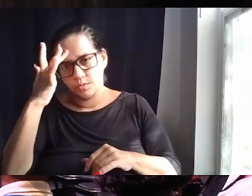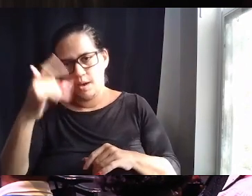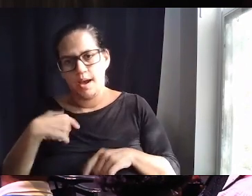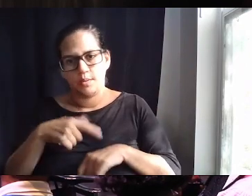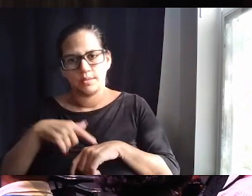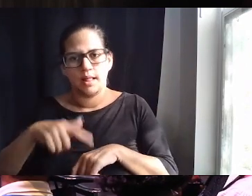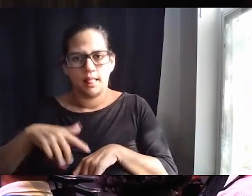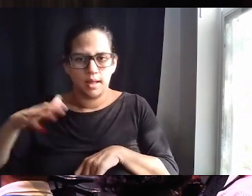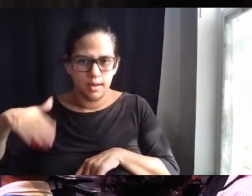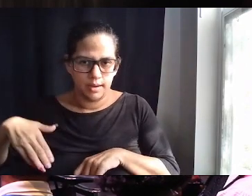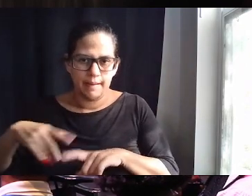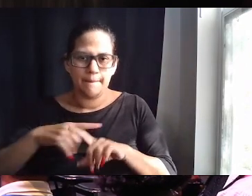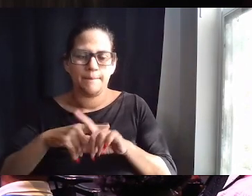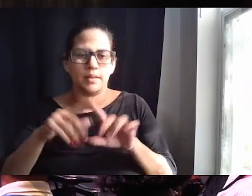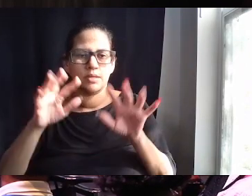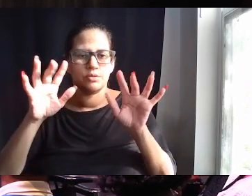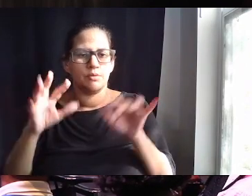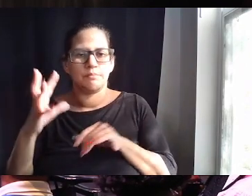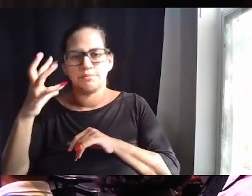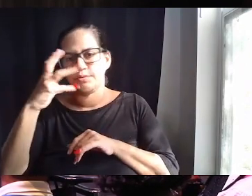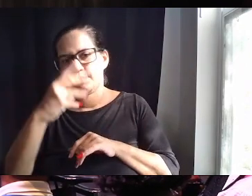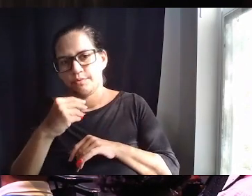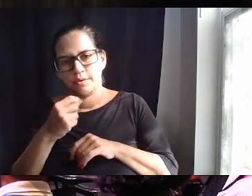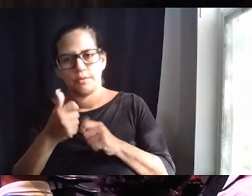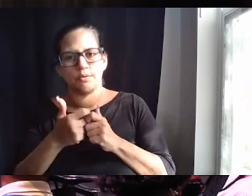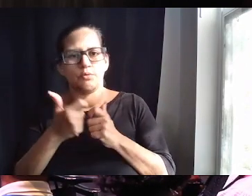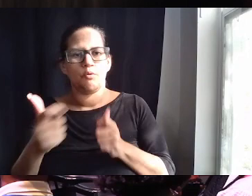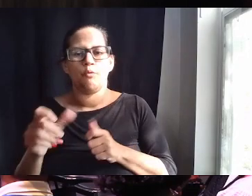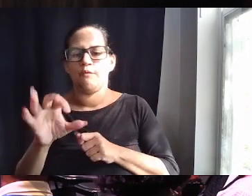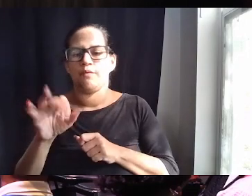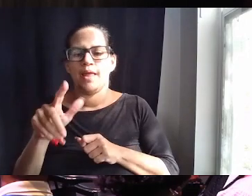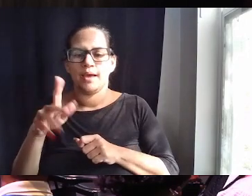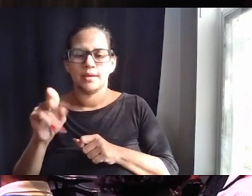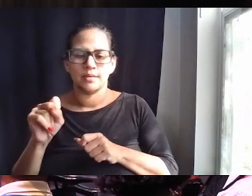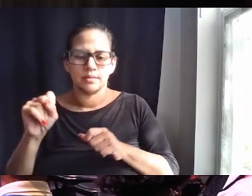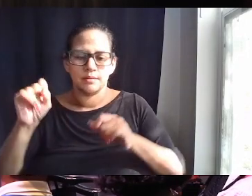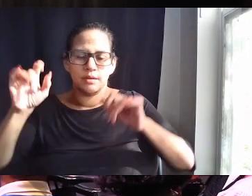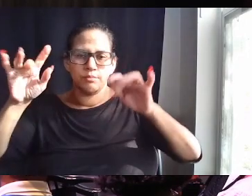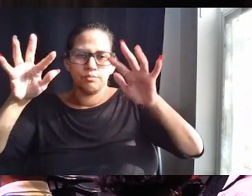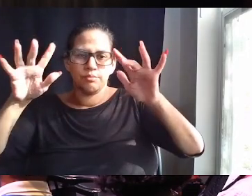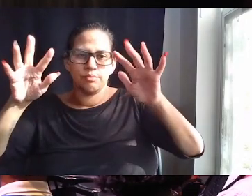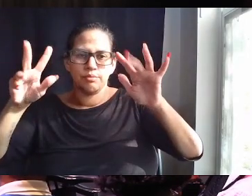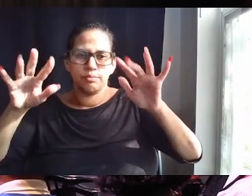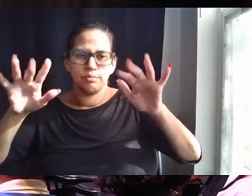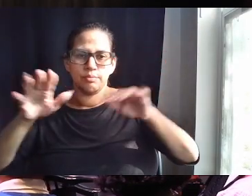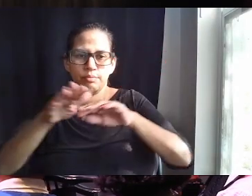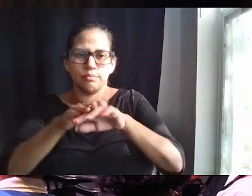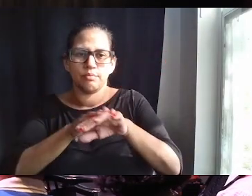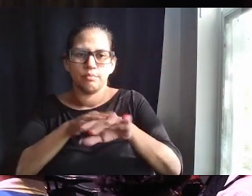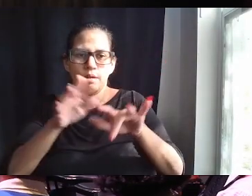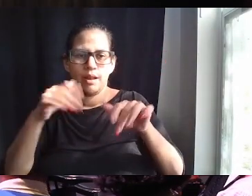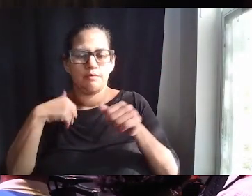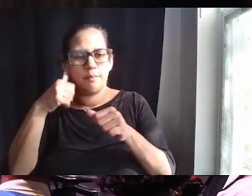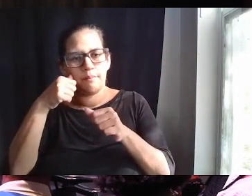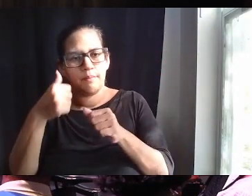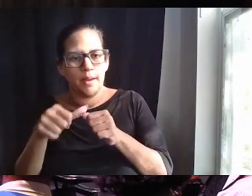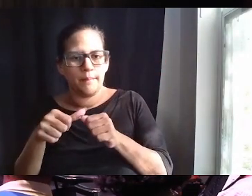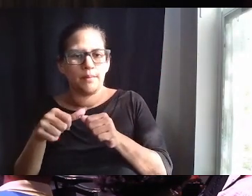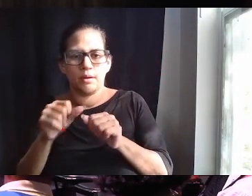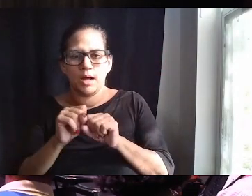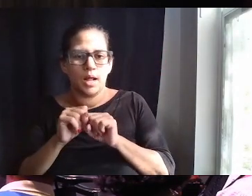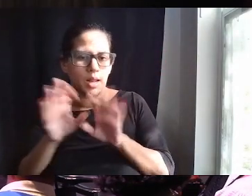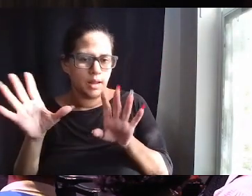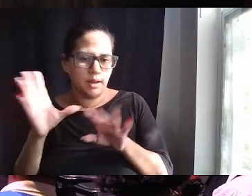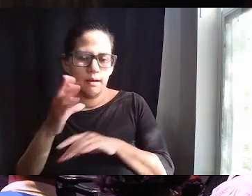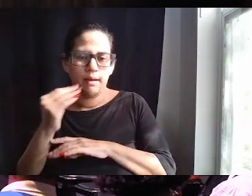snow was beautiful, and there were huge flakes falling slowly, and the city was quiet, and I remember it so clearly. And Boston is really pretty